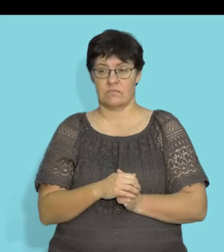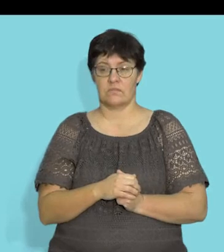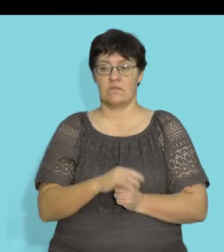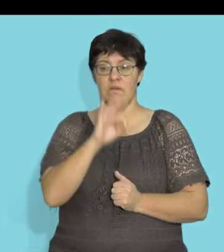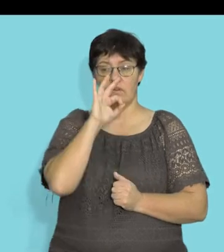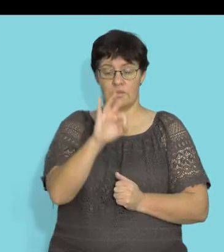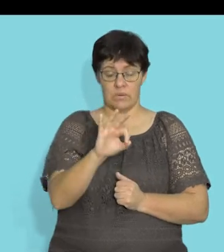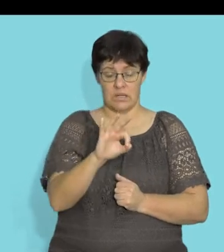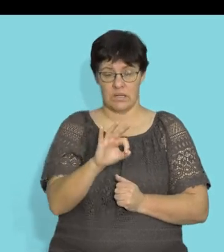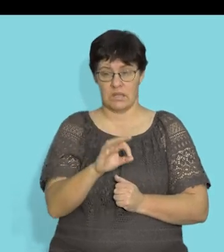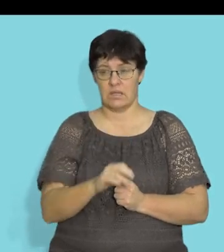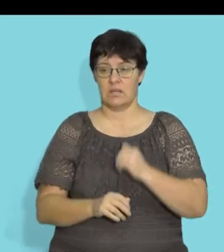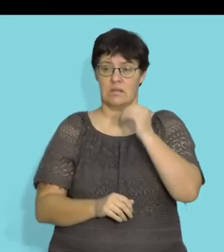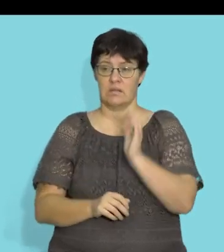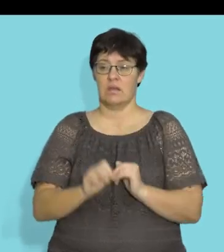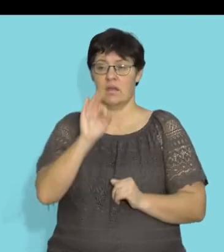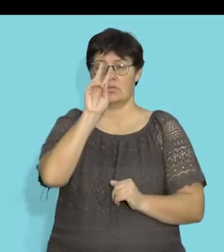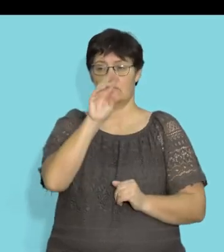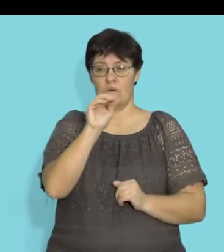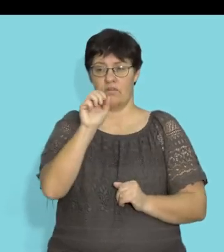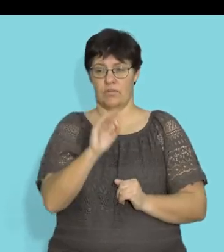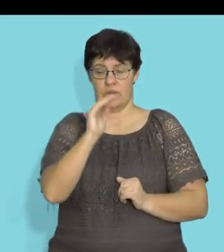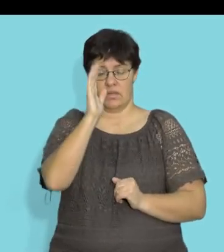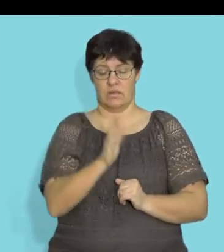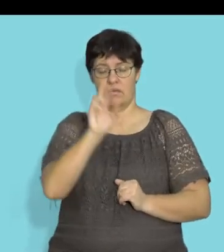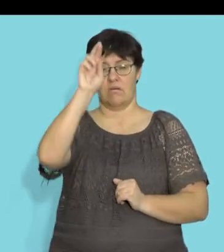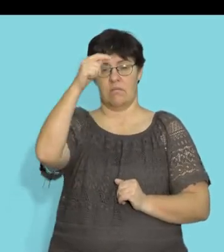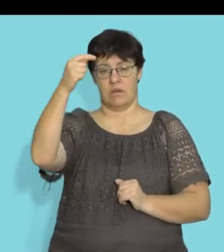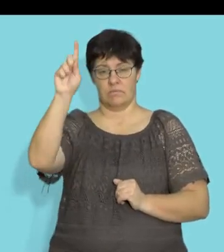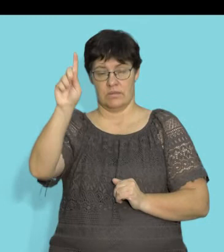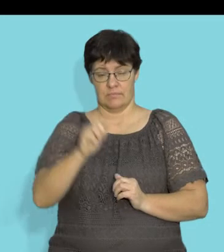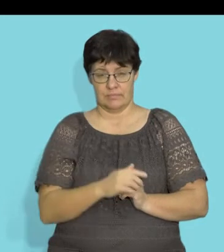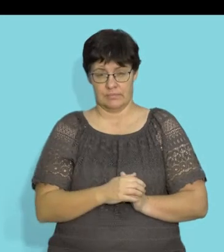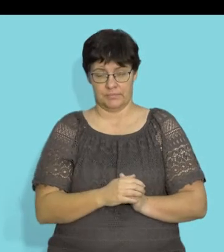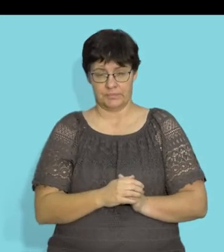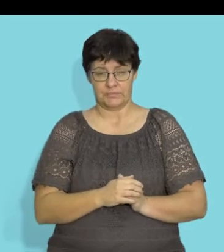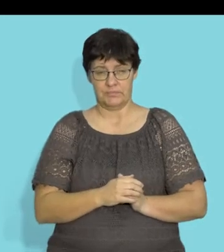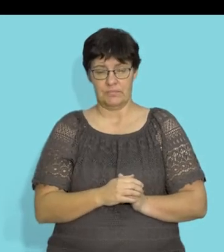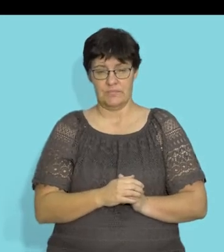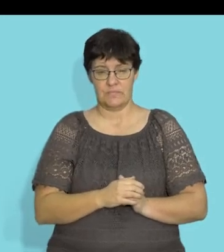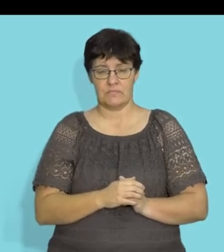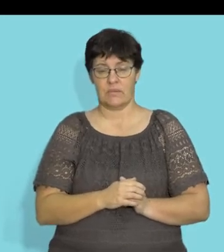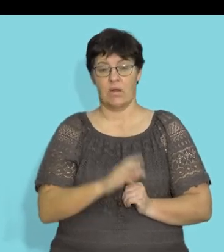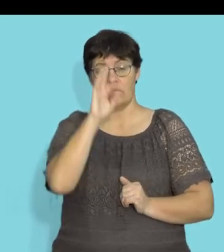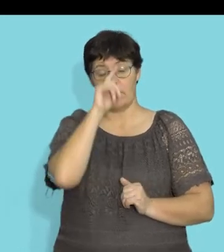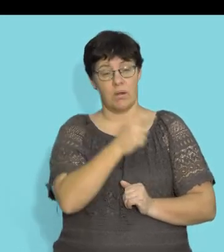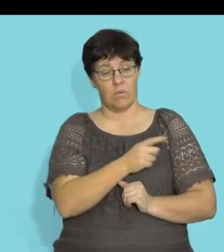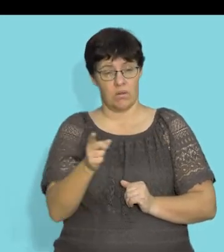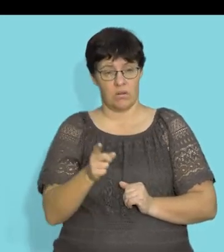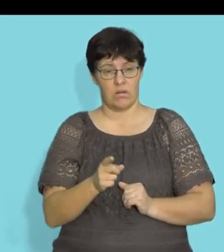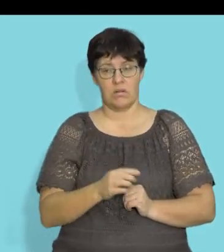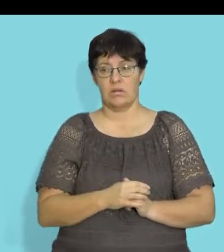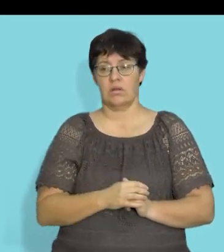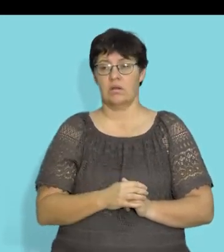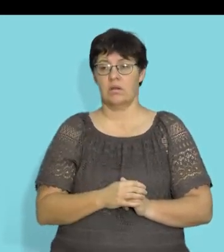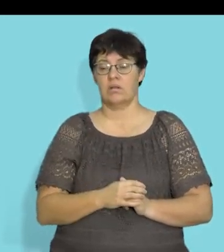of 3 times 2 over 3 to the power of r minus 1. Please remember everyone that for